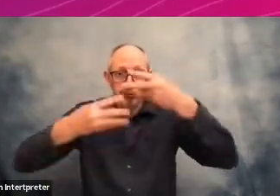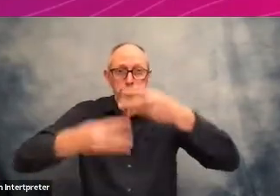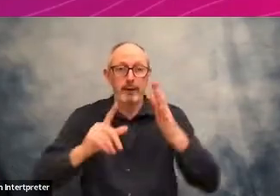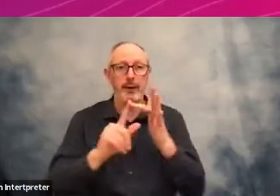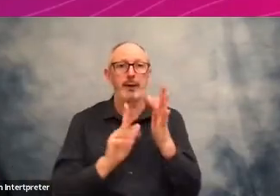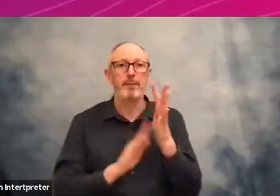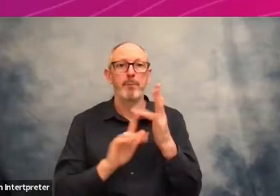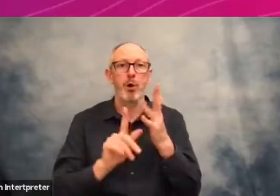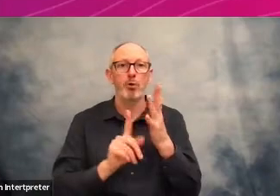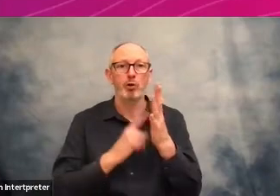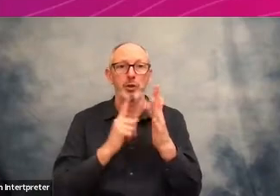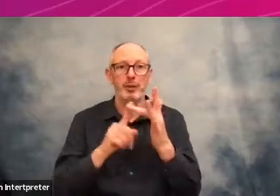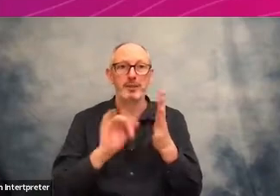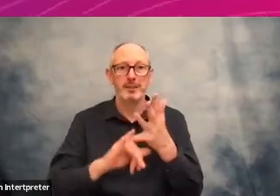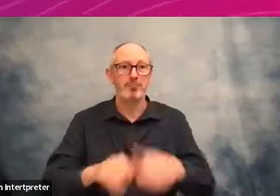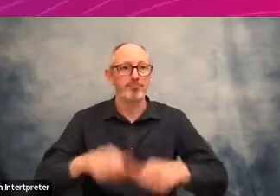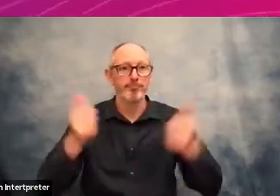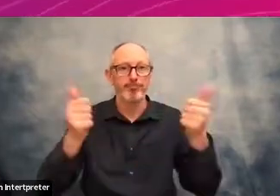well.